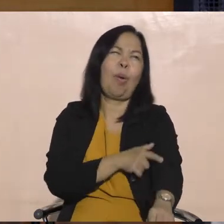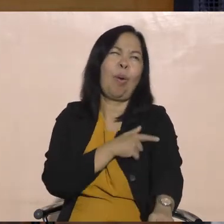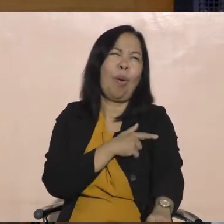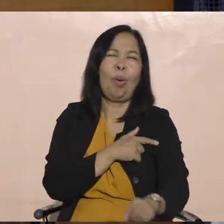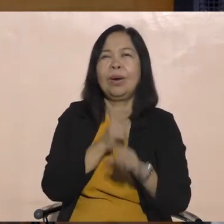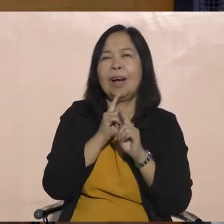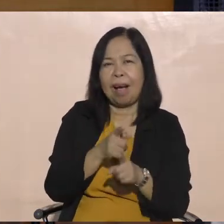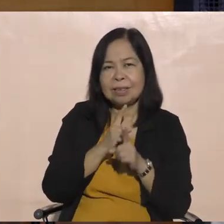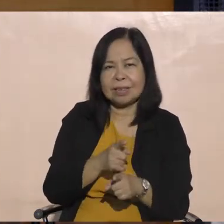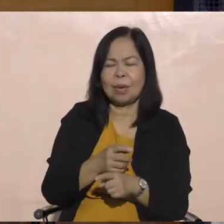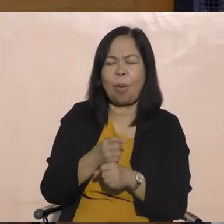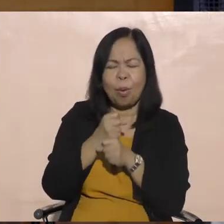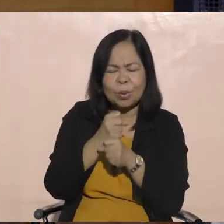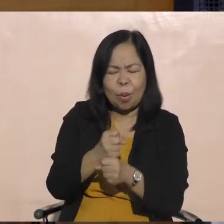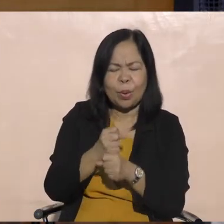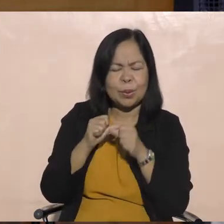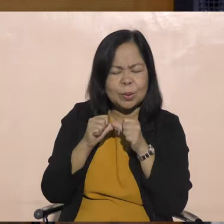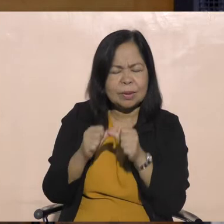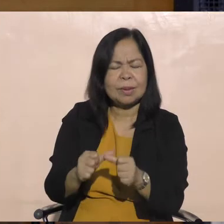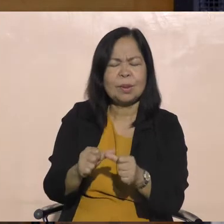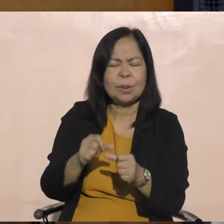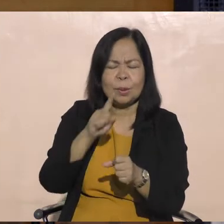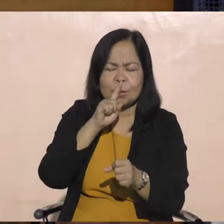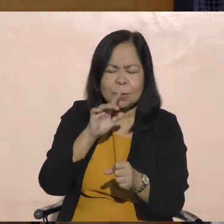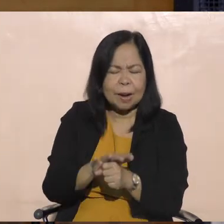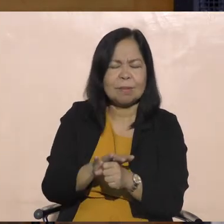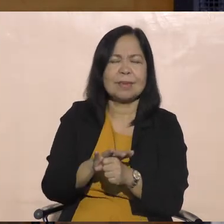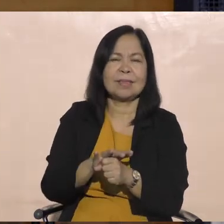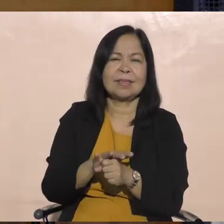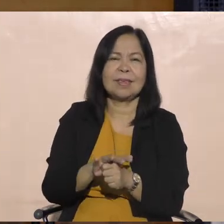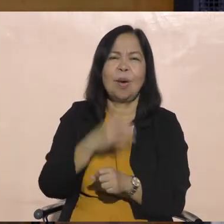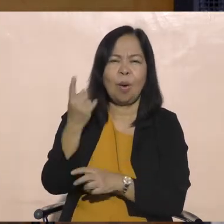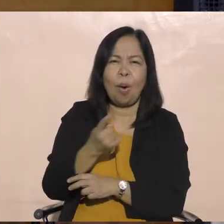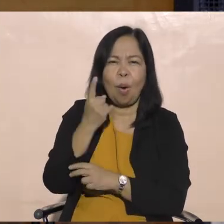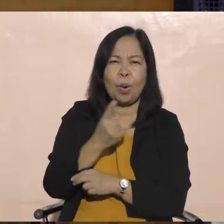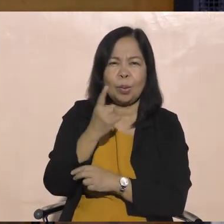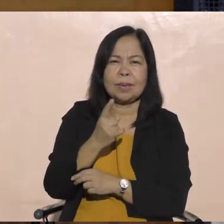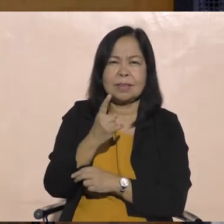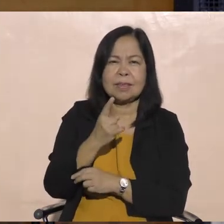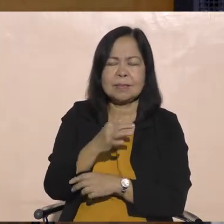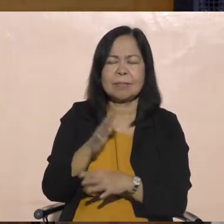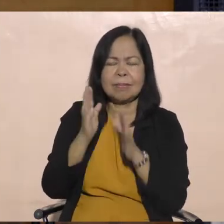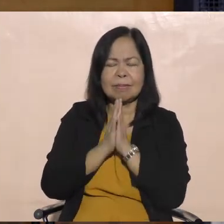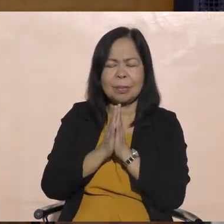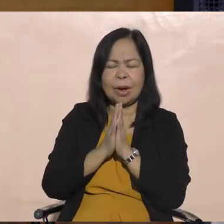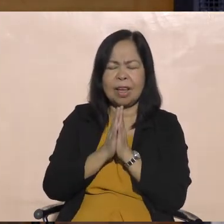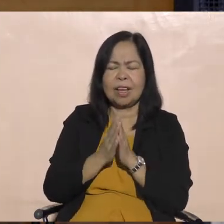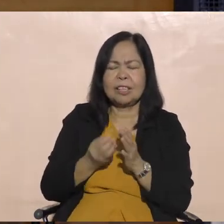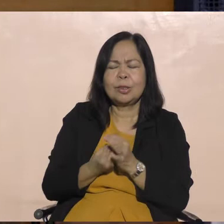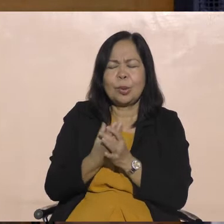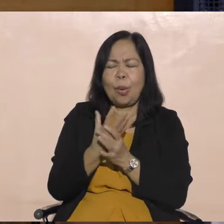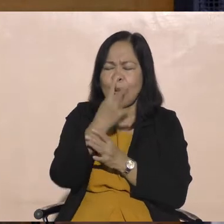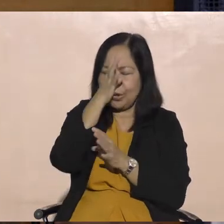Don't get discouraged. Hold on to His promises. Always look for God's purpose on His